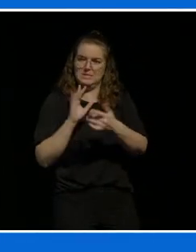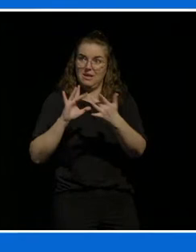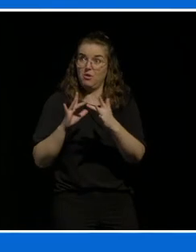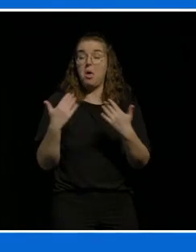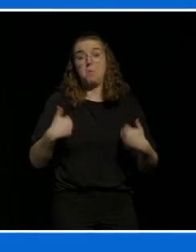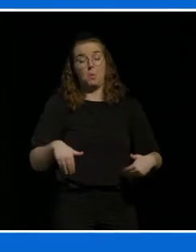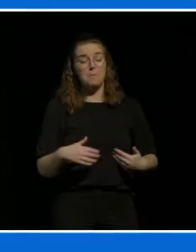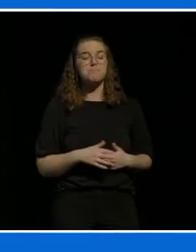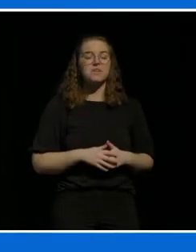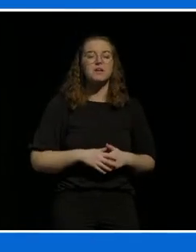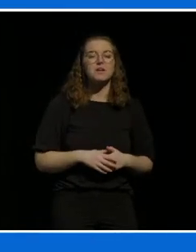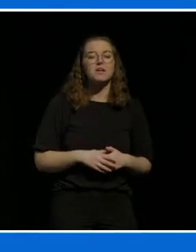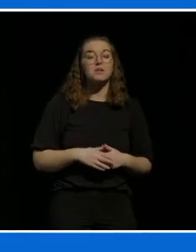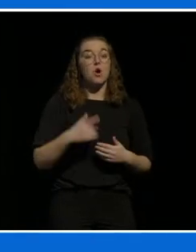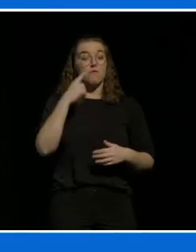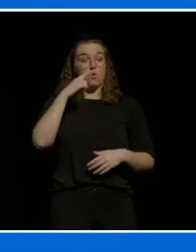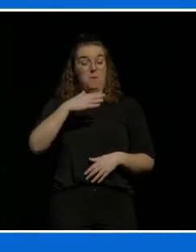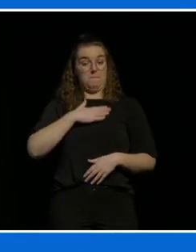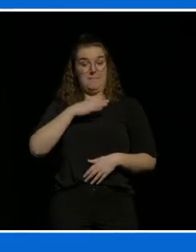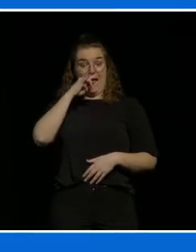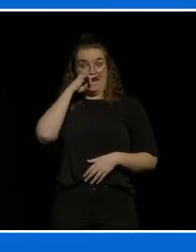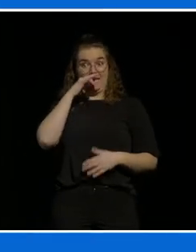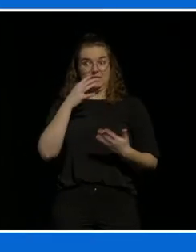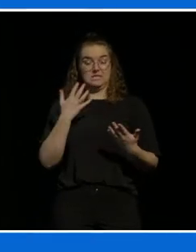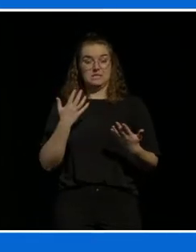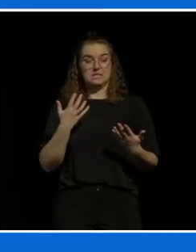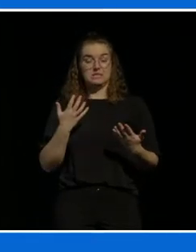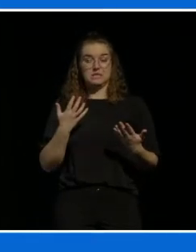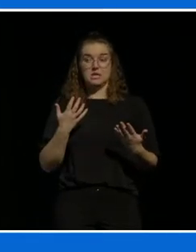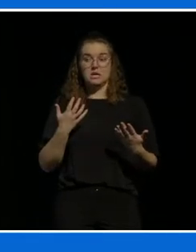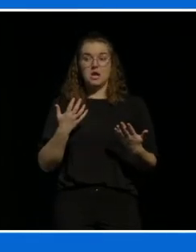that I know I'm gonna do for my kids now, like kind of in this,